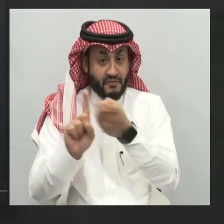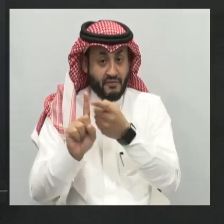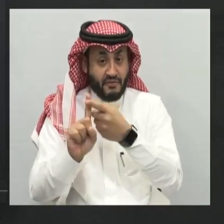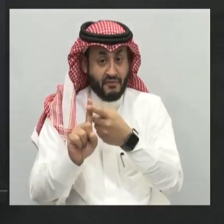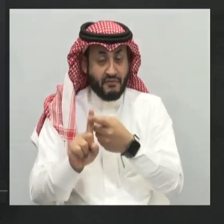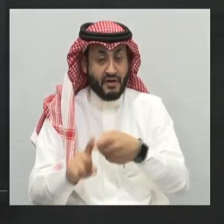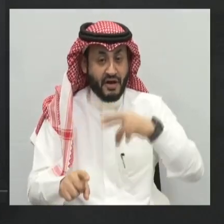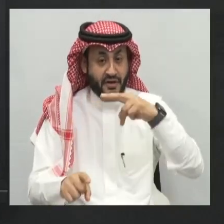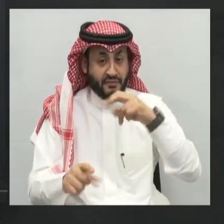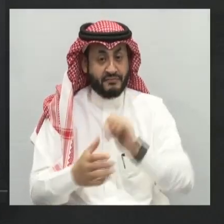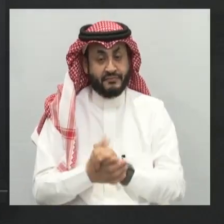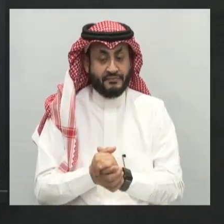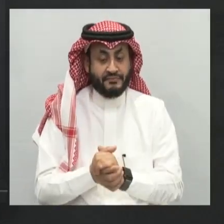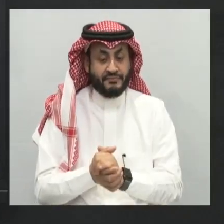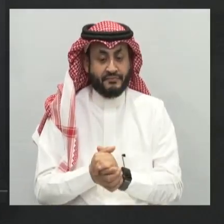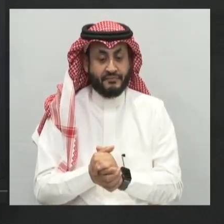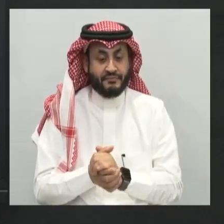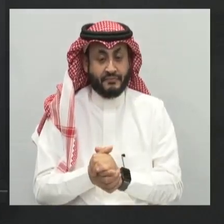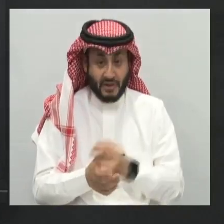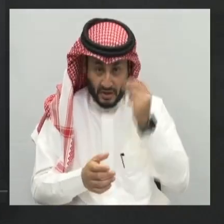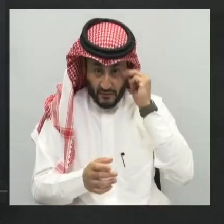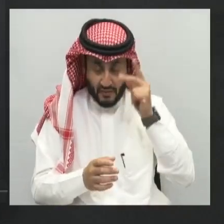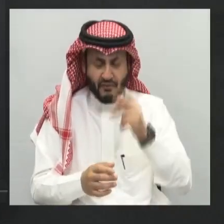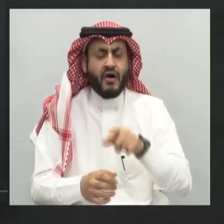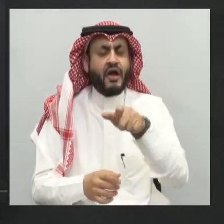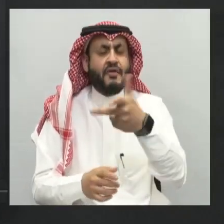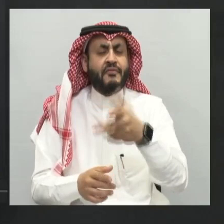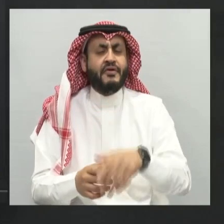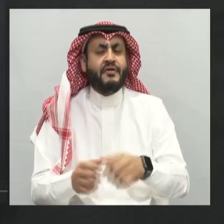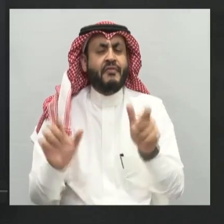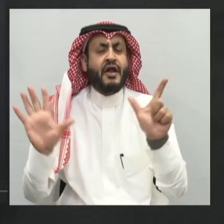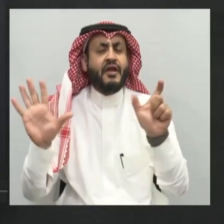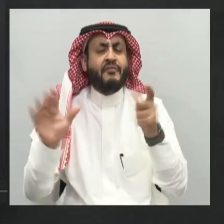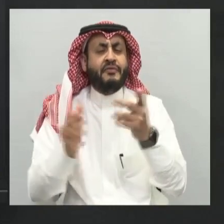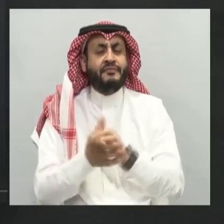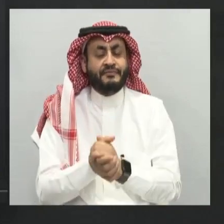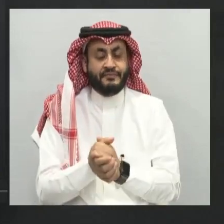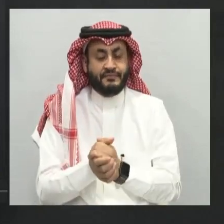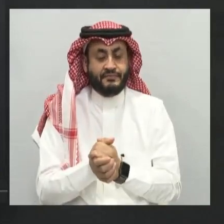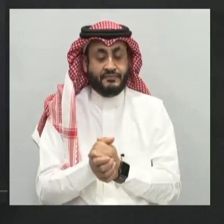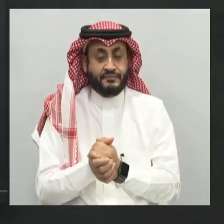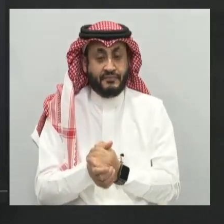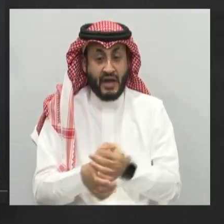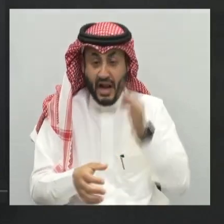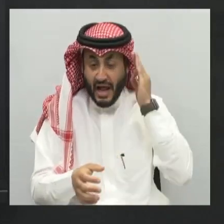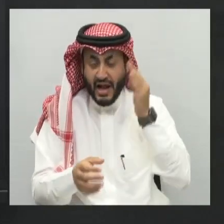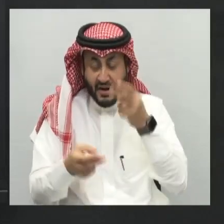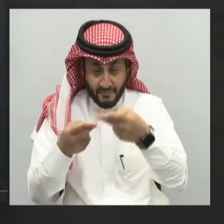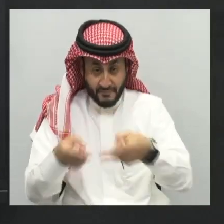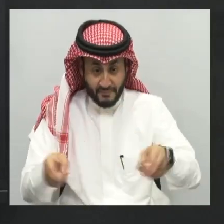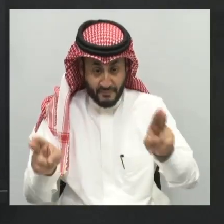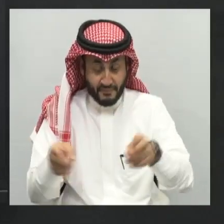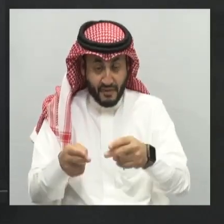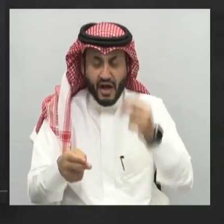Sunday. I think you know. Could you tell me? Okay, now we're going to listen together to a chant